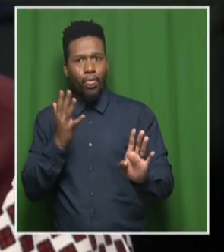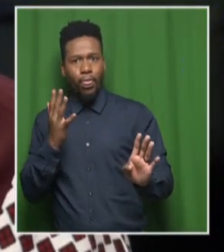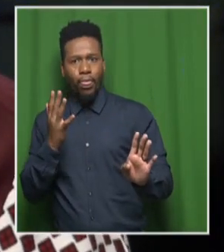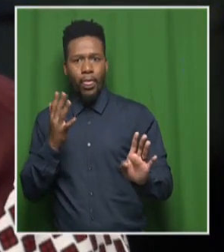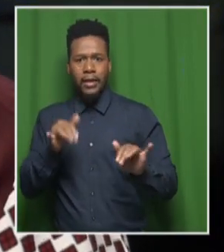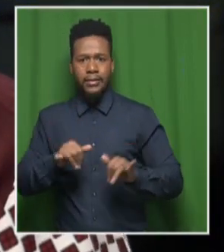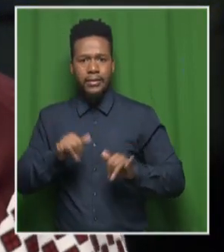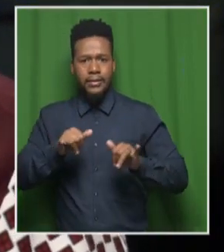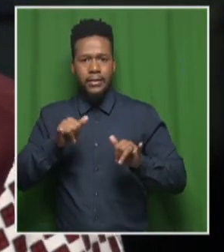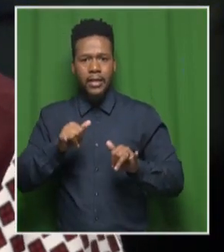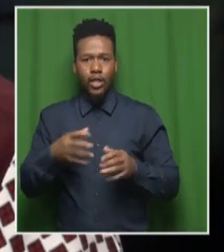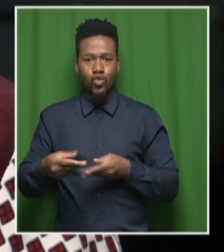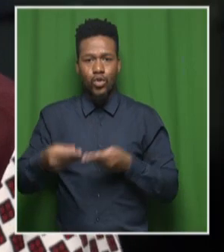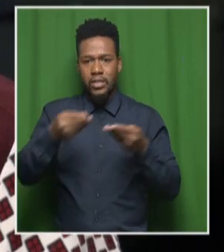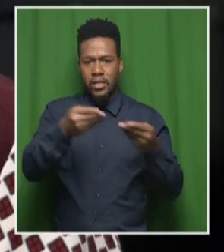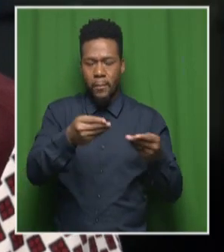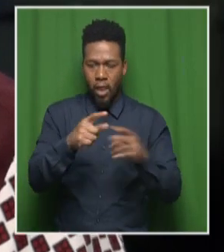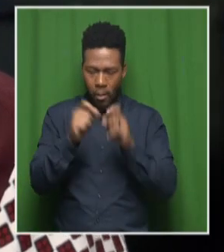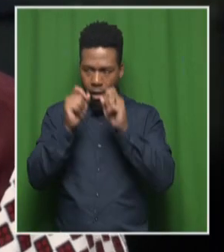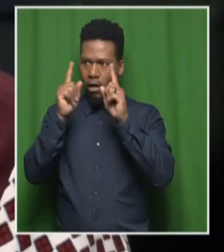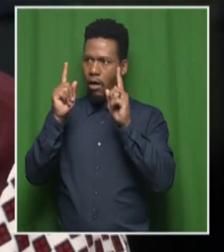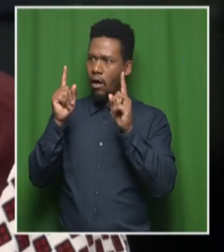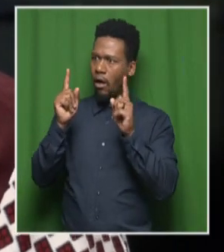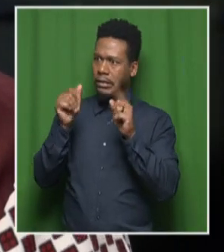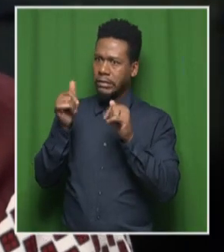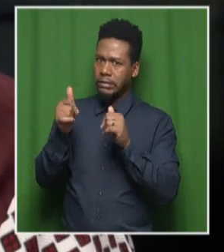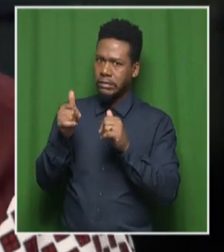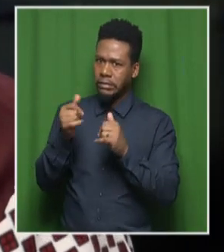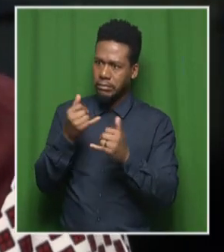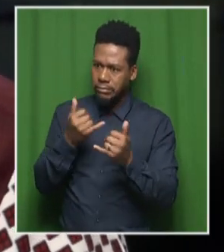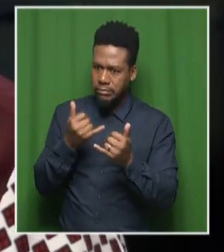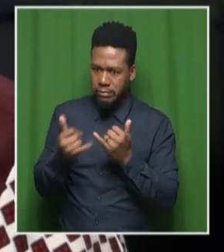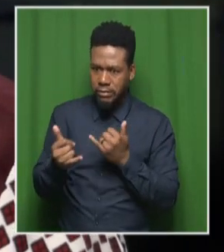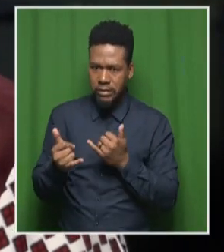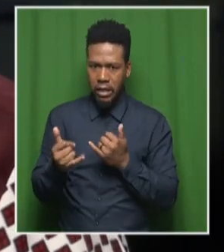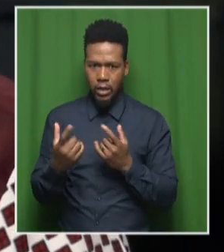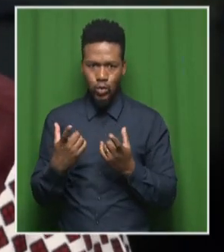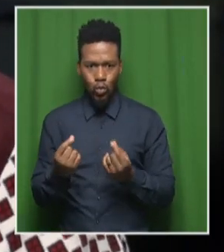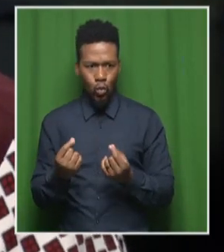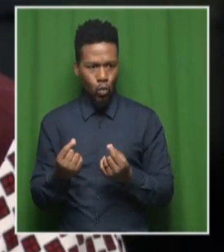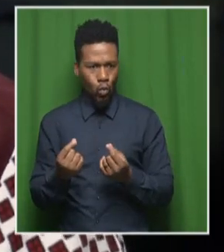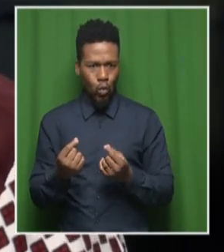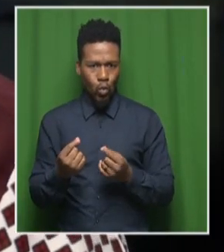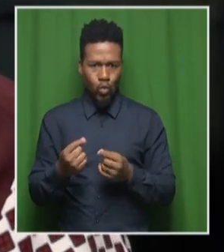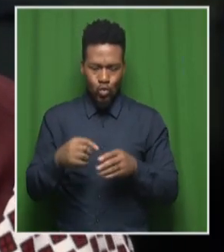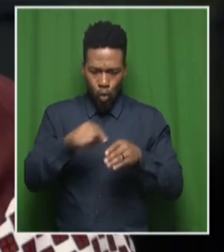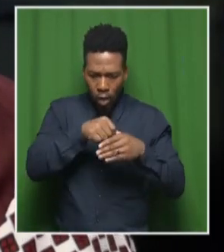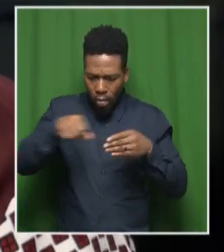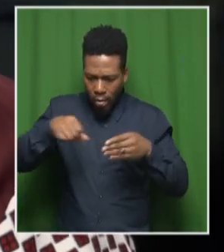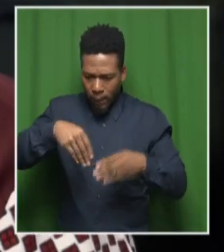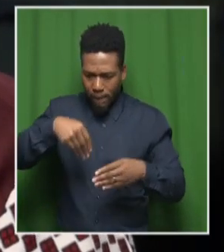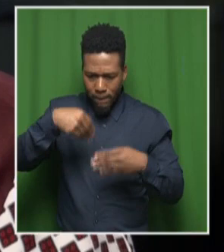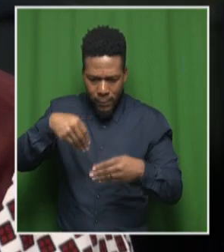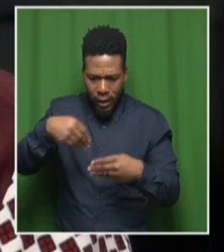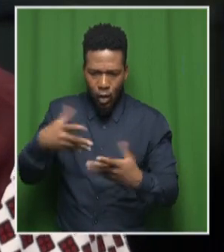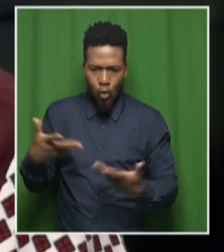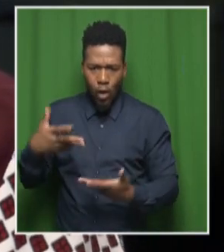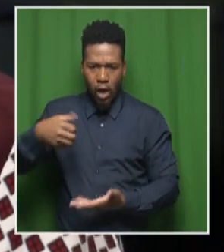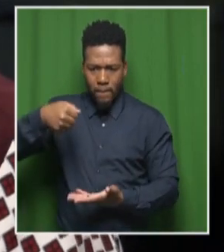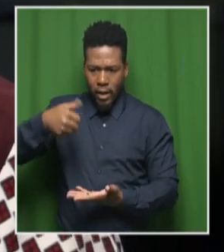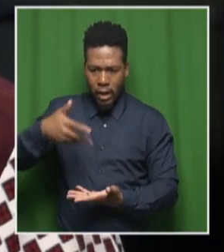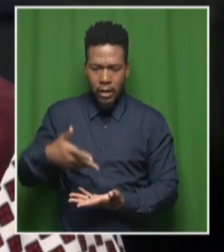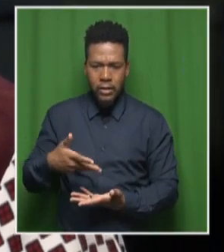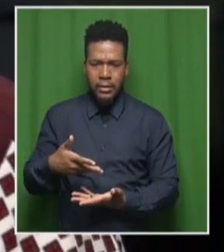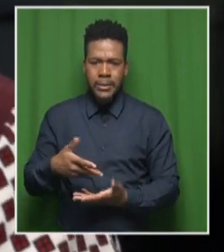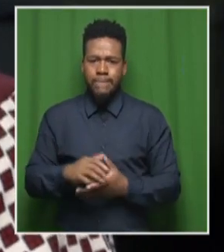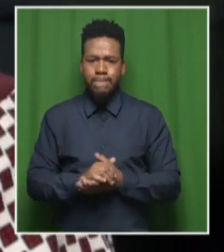their mistake, and they started to look for those bags from the consignment that they had with them. So it is at